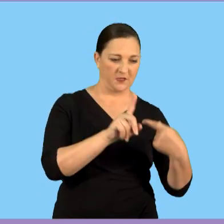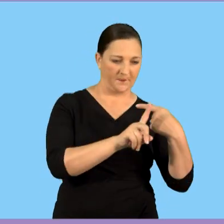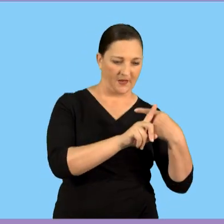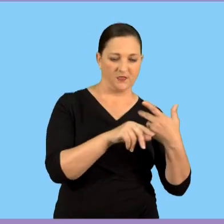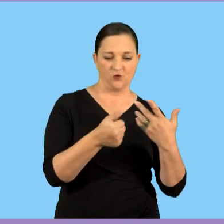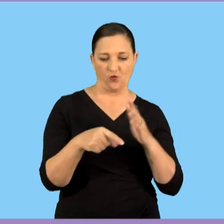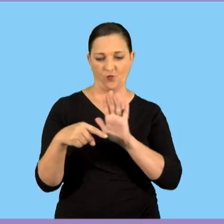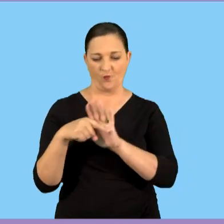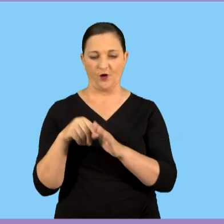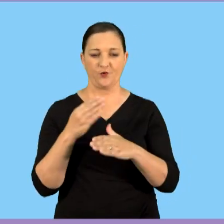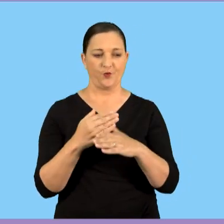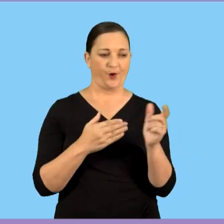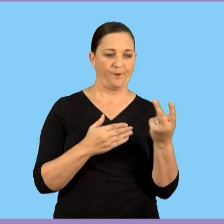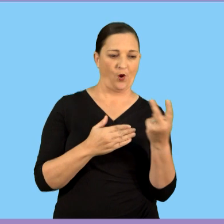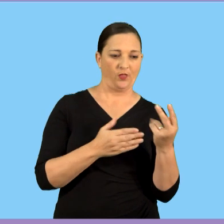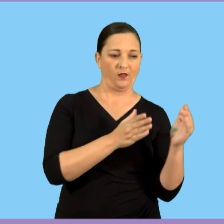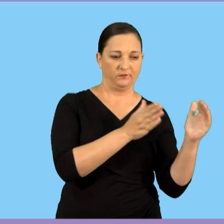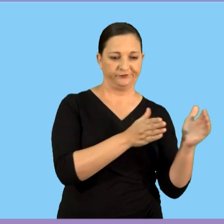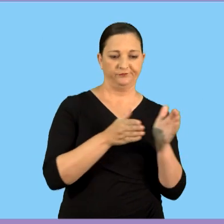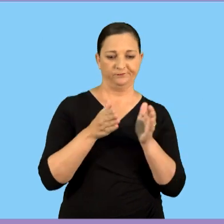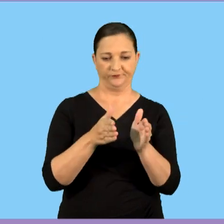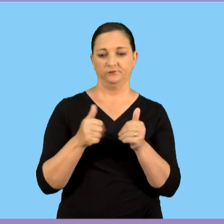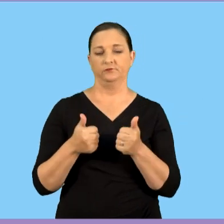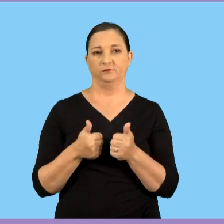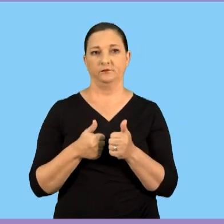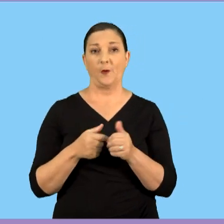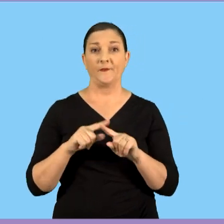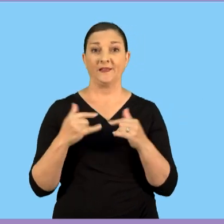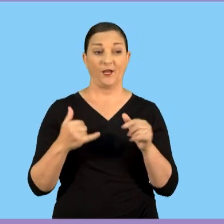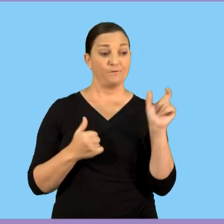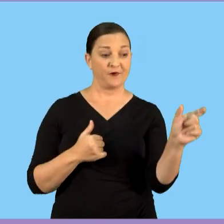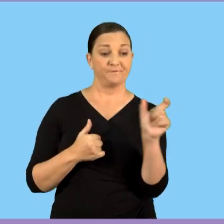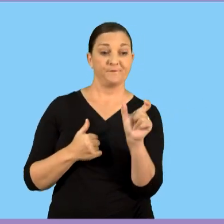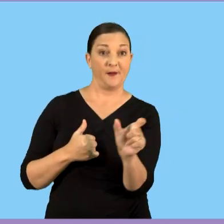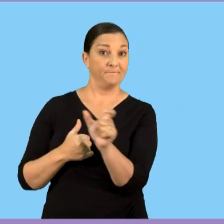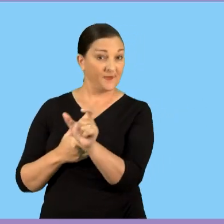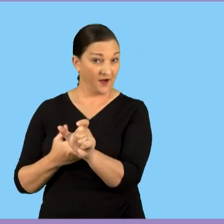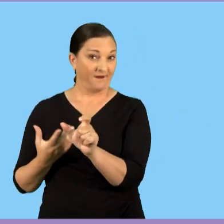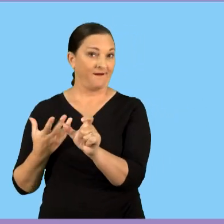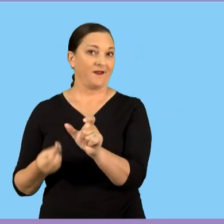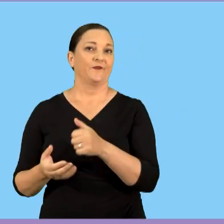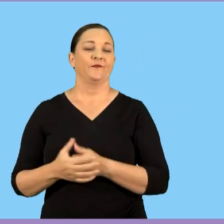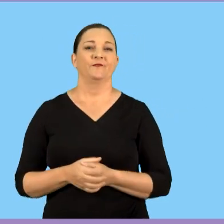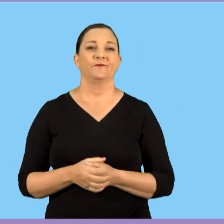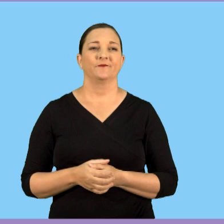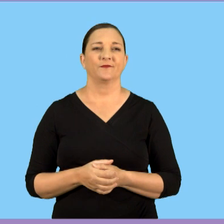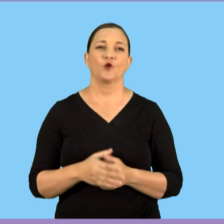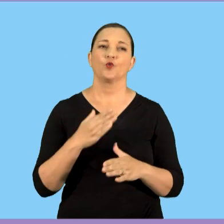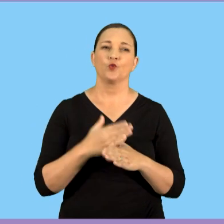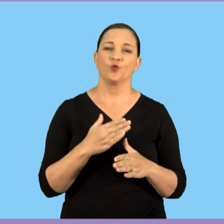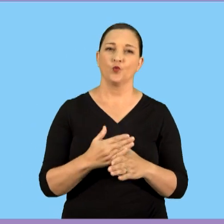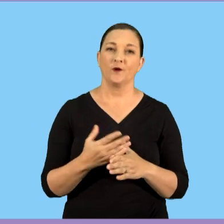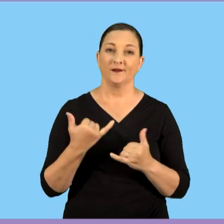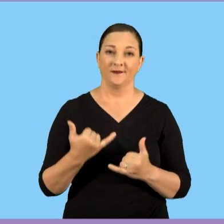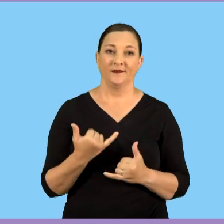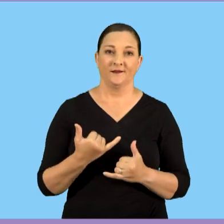sides of the addition or subtraction. So there we actually have 3 terms and 3 terms only. So